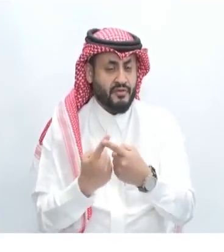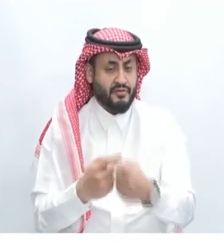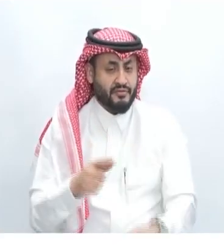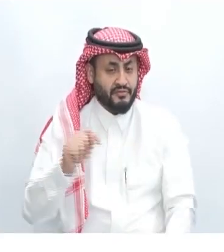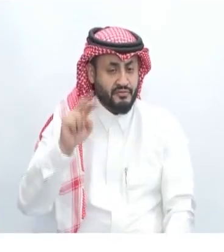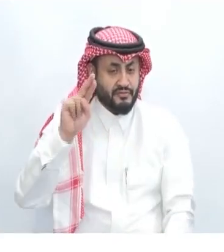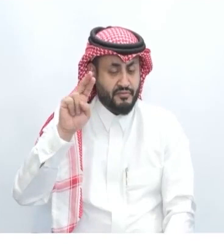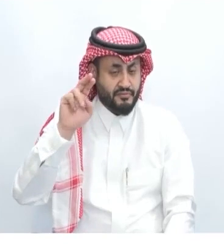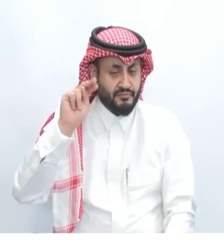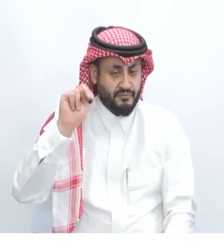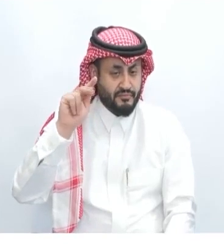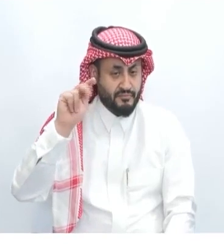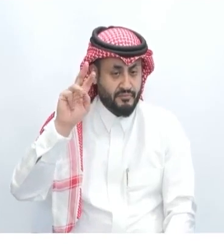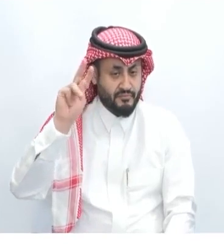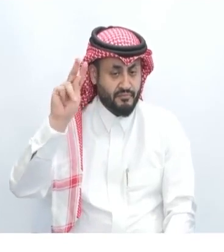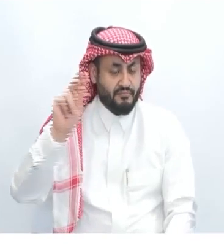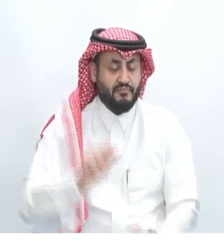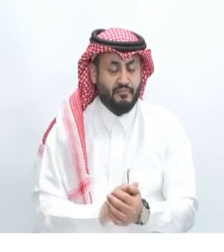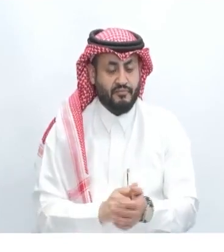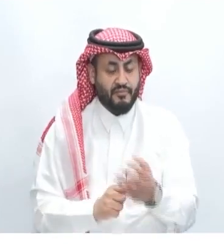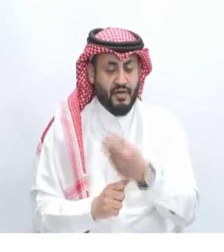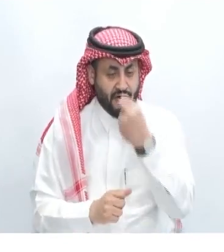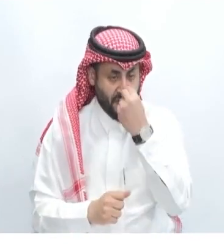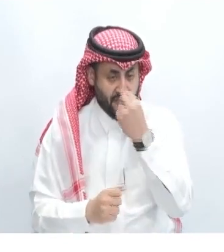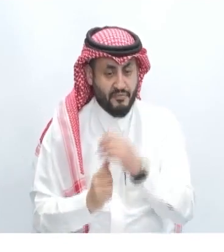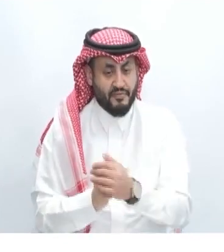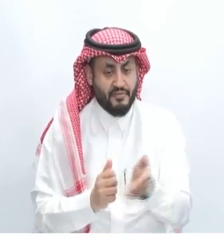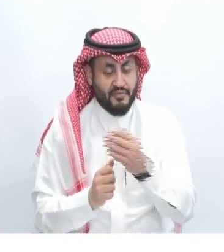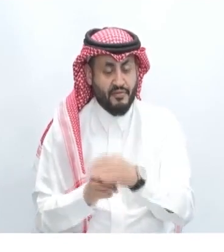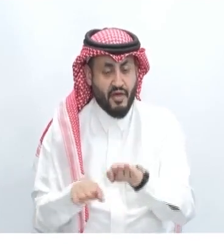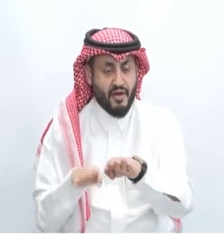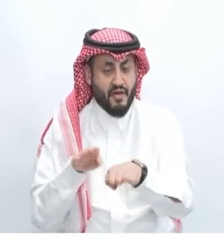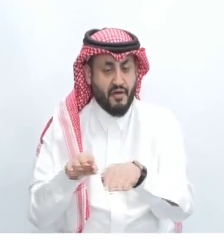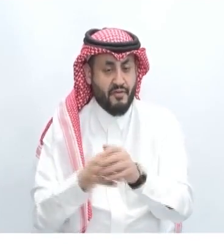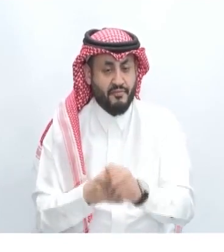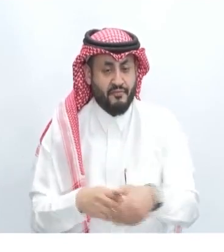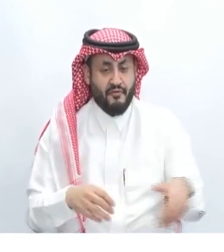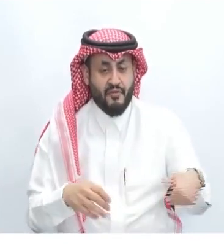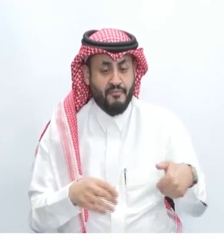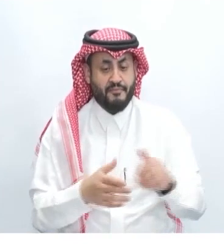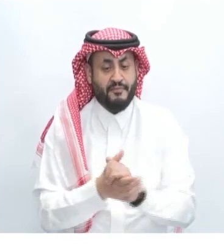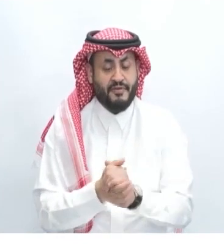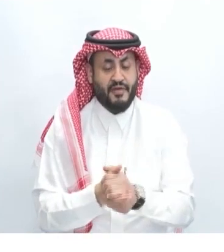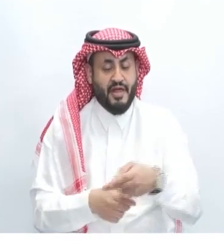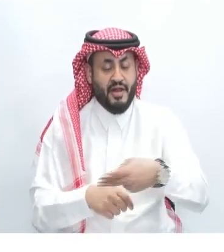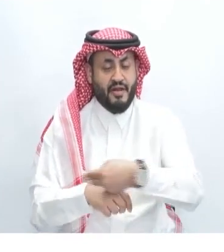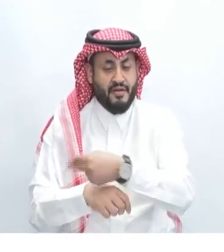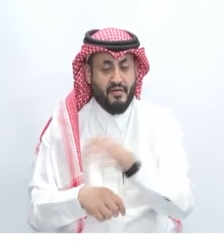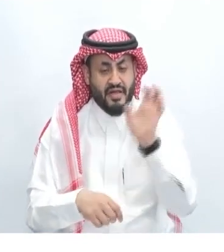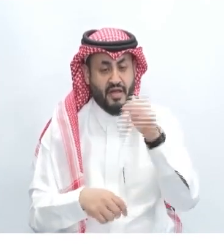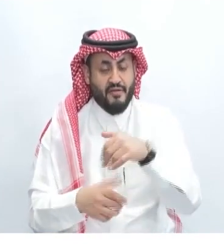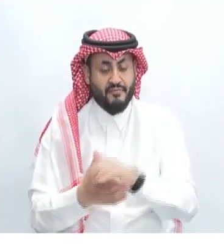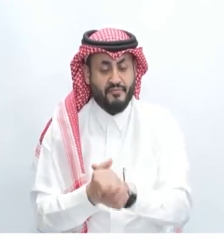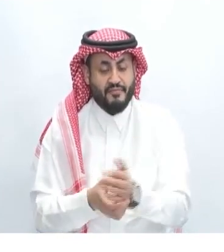elephant, and what is the nose for a bear, and also toes for a monkey, and tail for